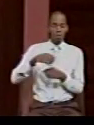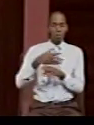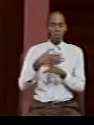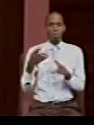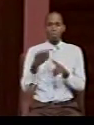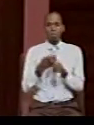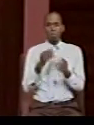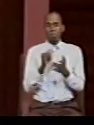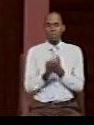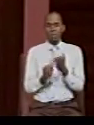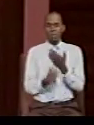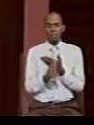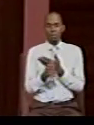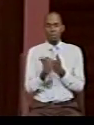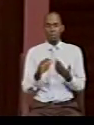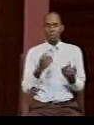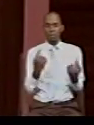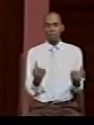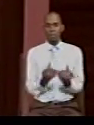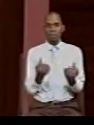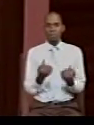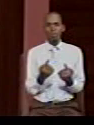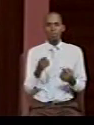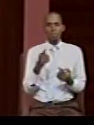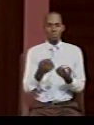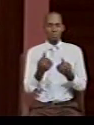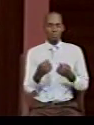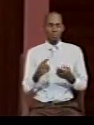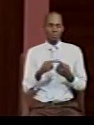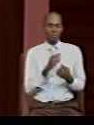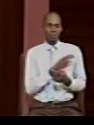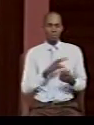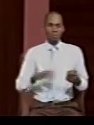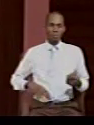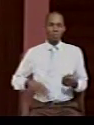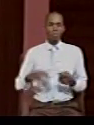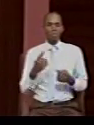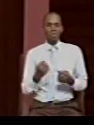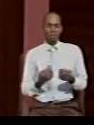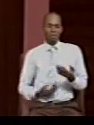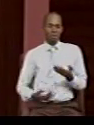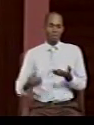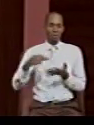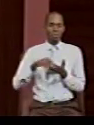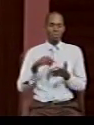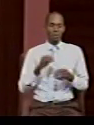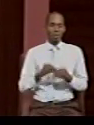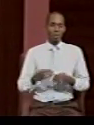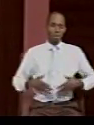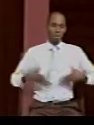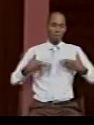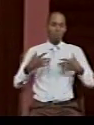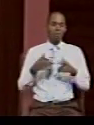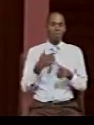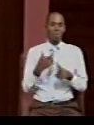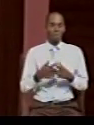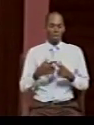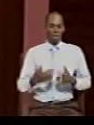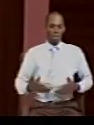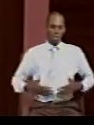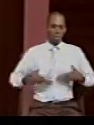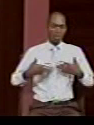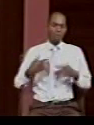turn to Christ, the resurrection and the life. And then life from him